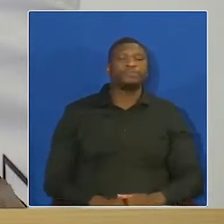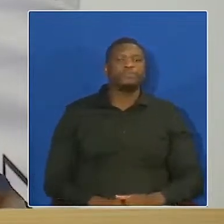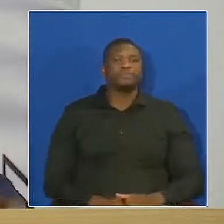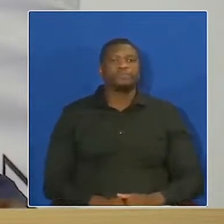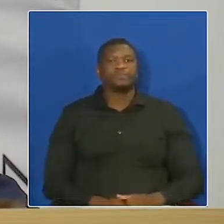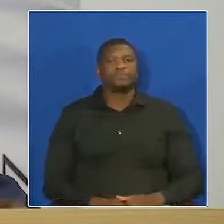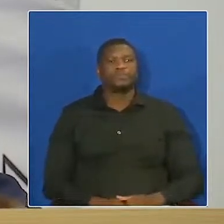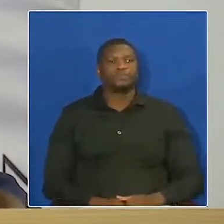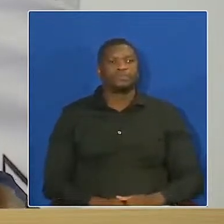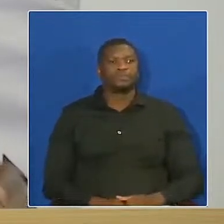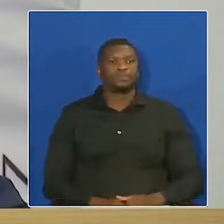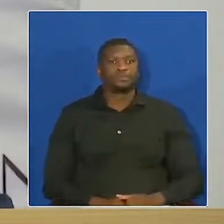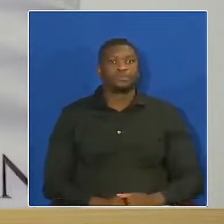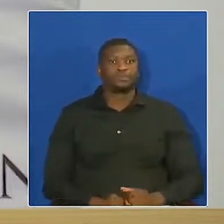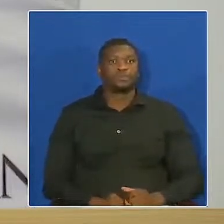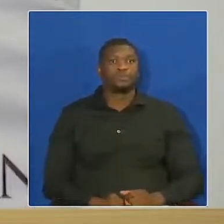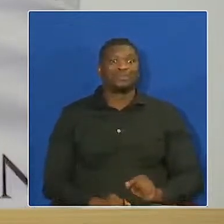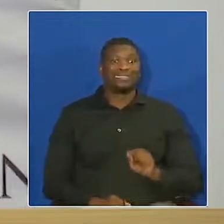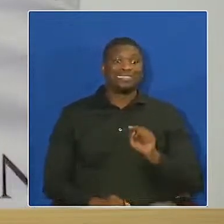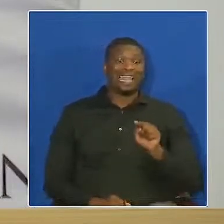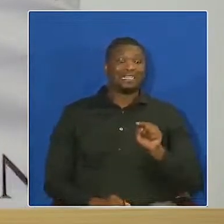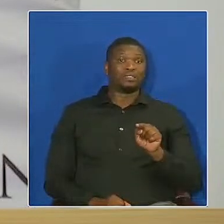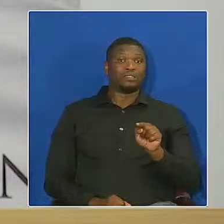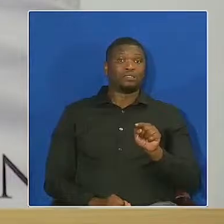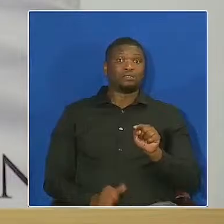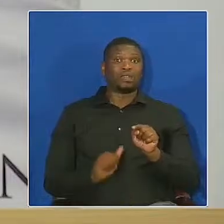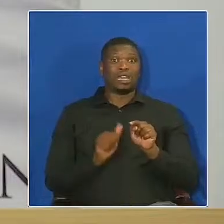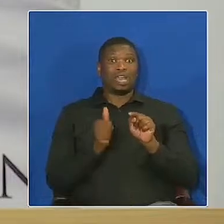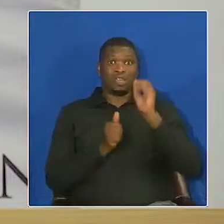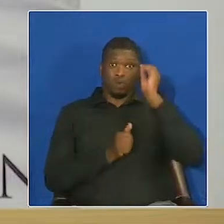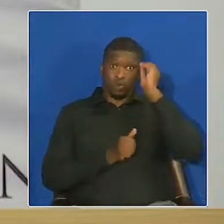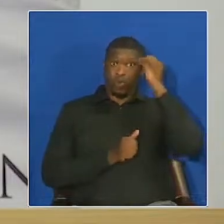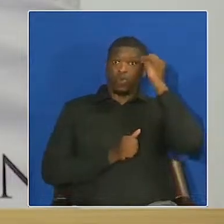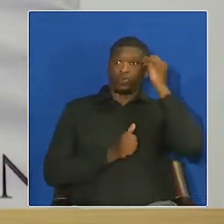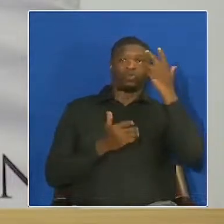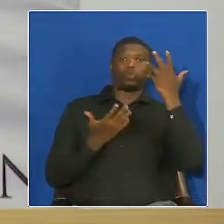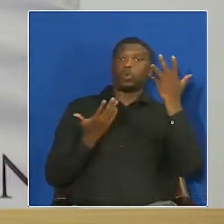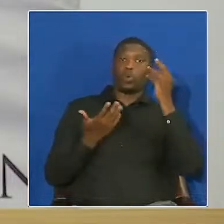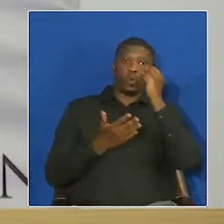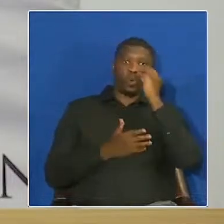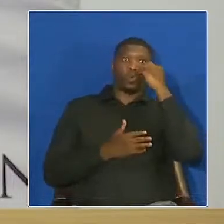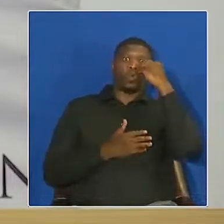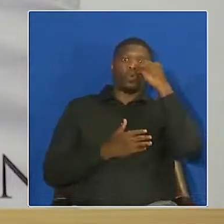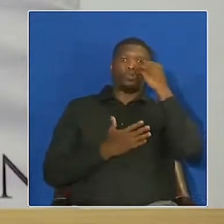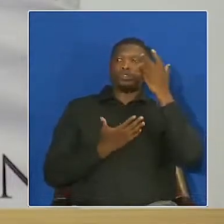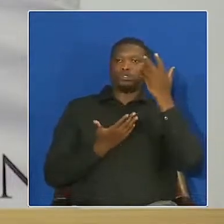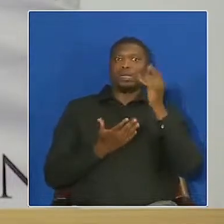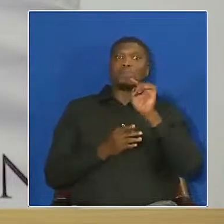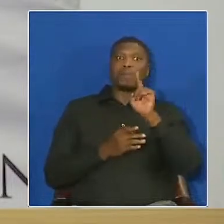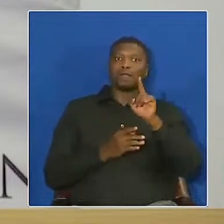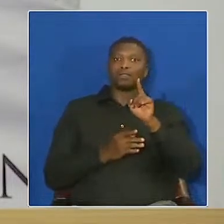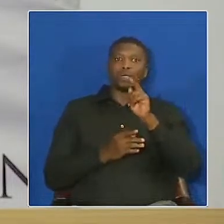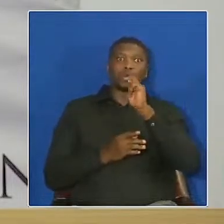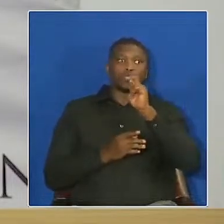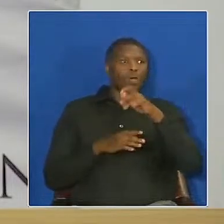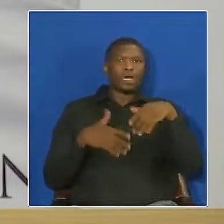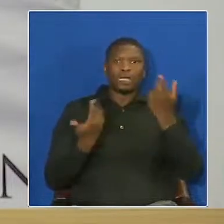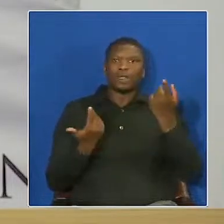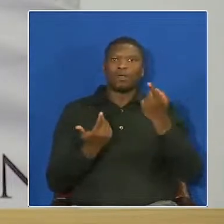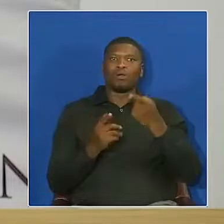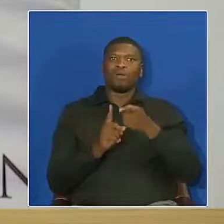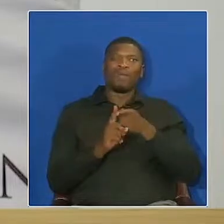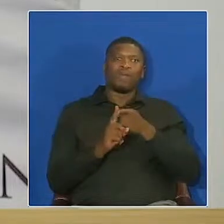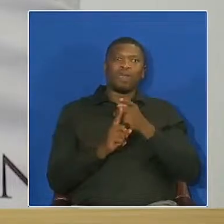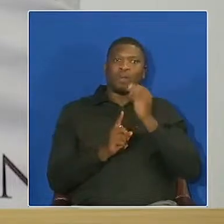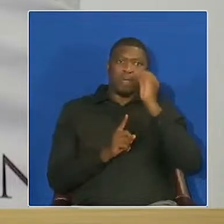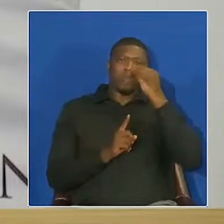So that was then another news or misinformation that was circulating then on both the